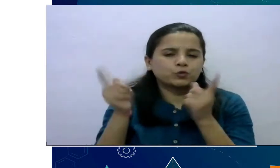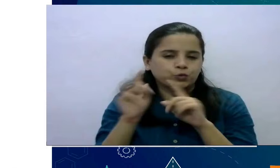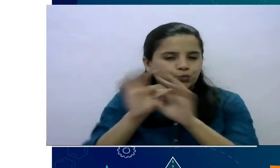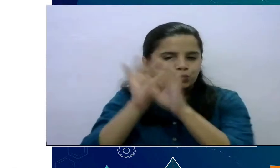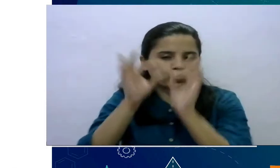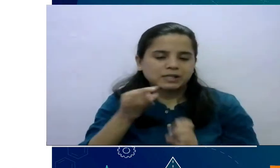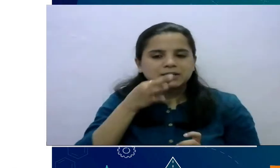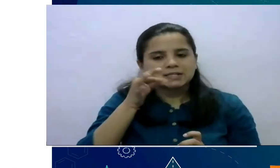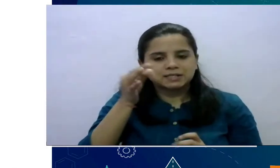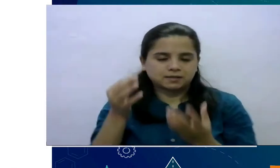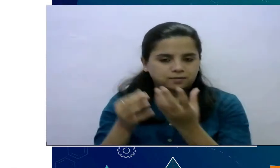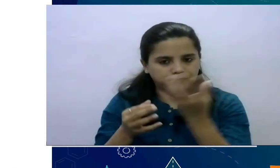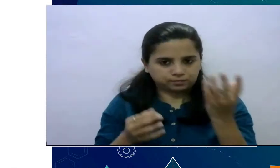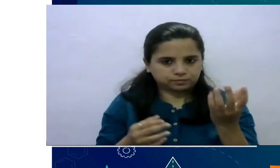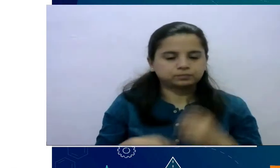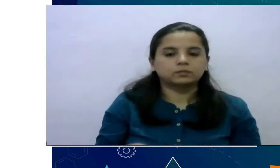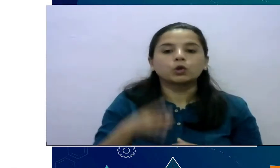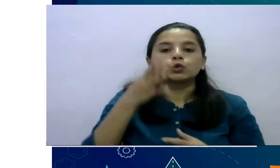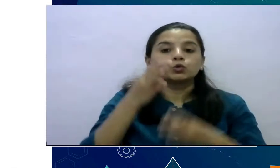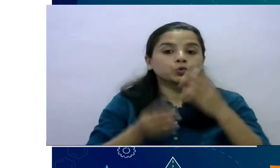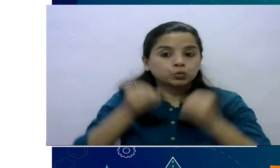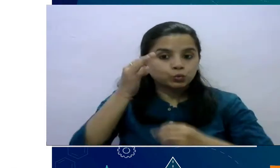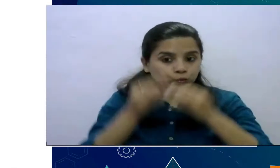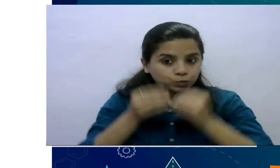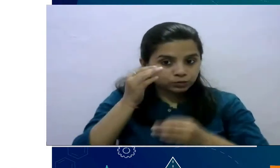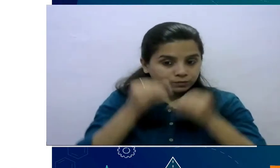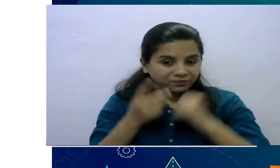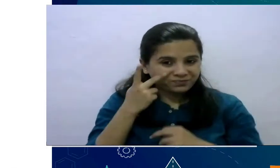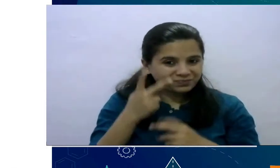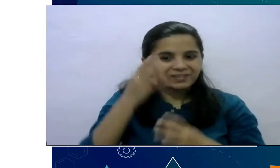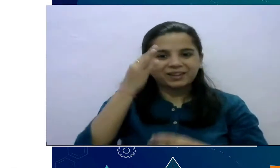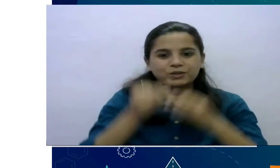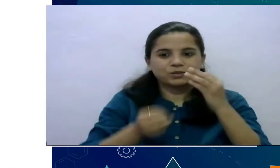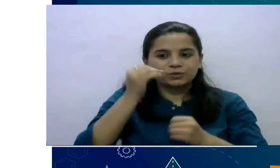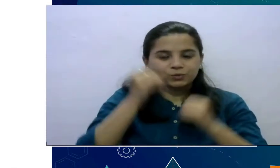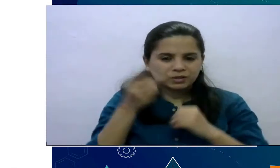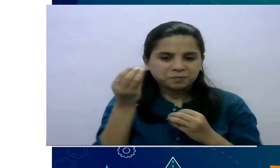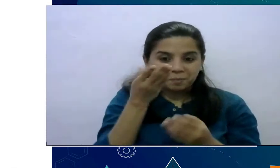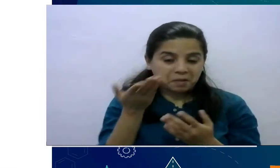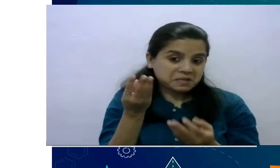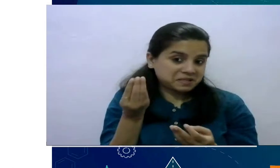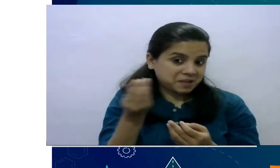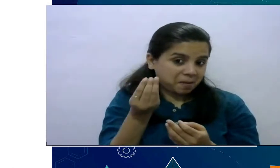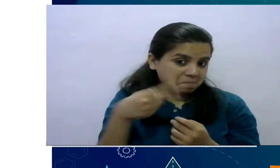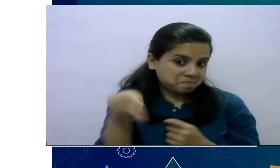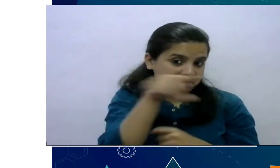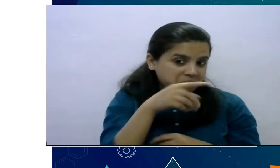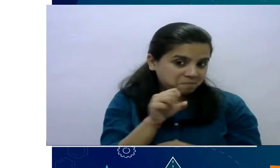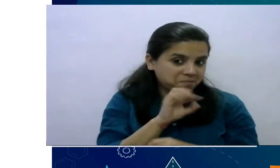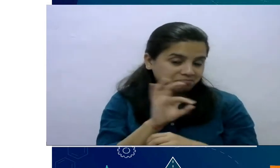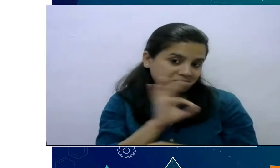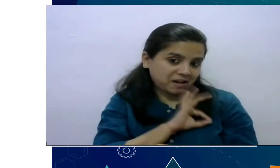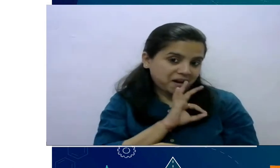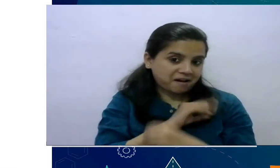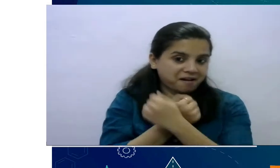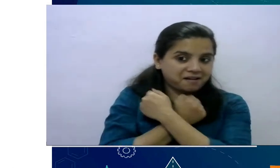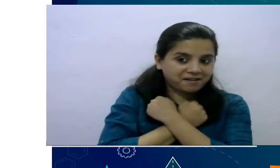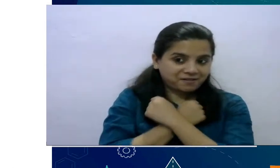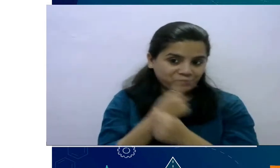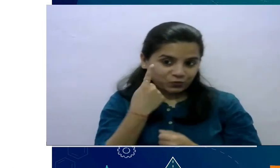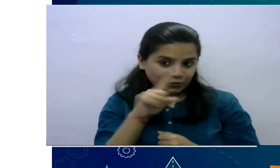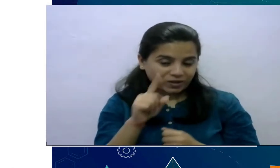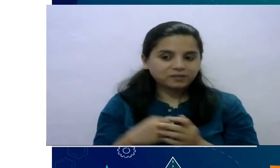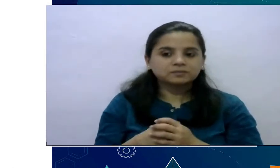I have milk, the milk that some of you love. And I also